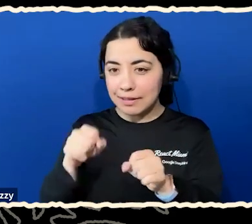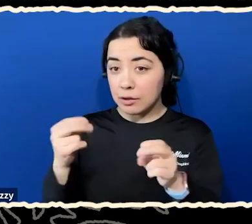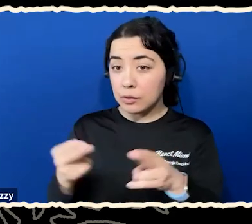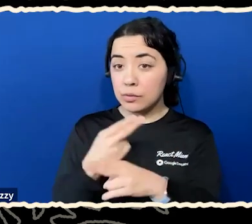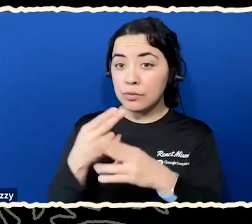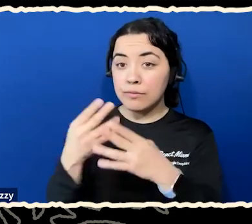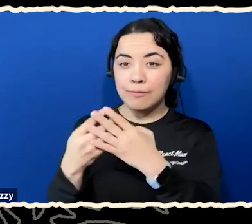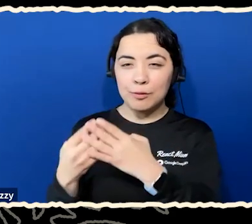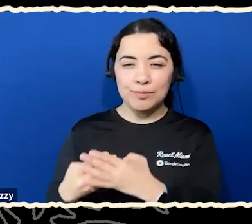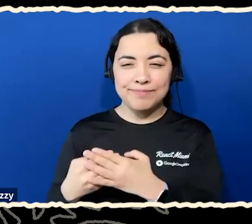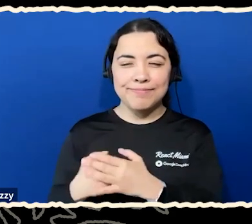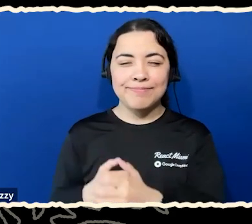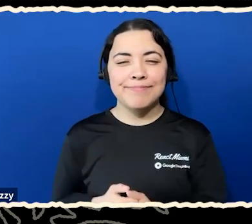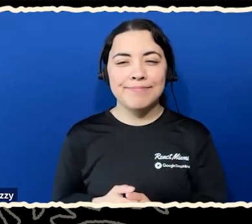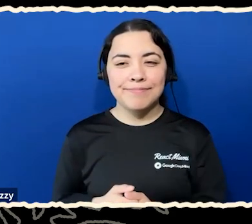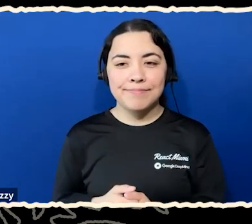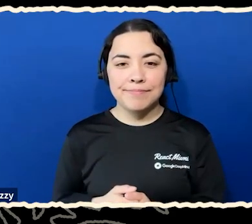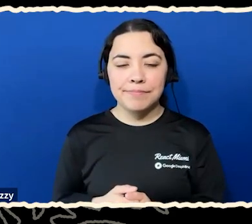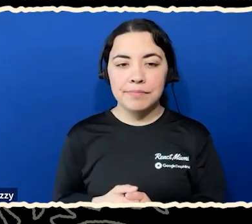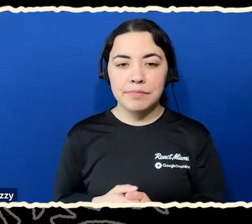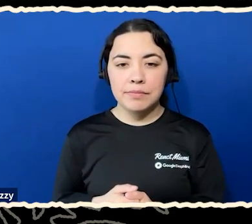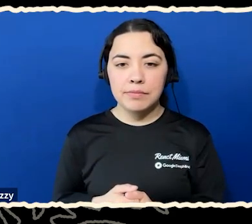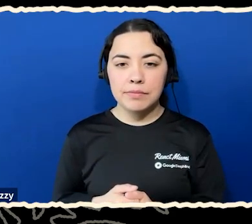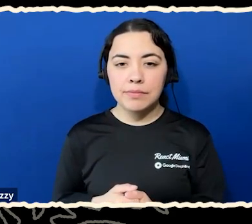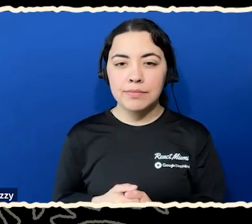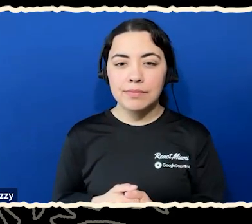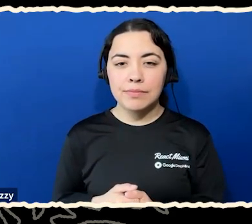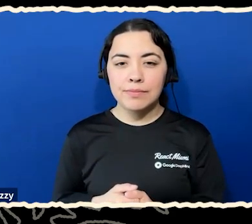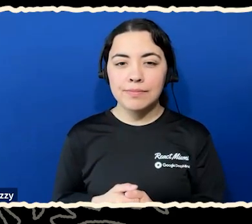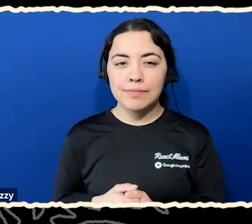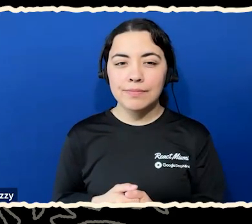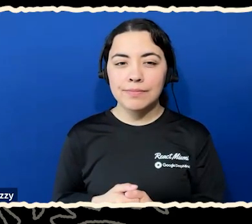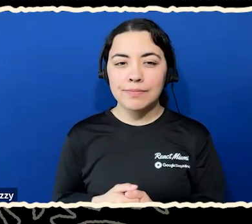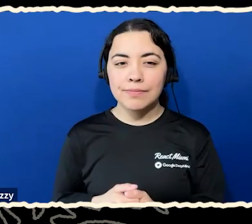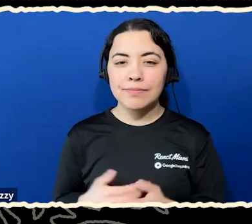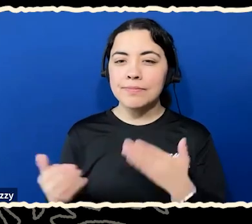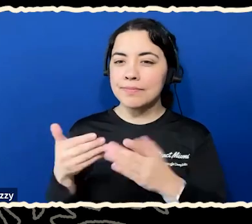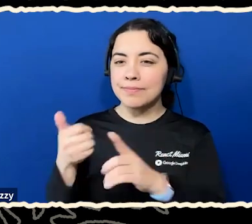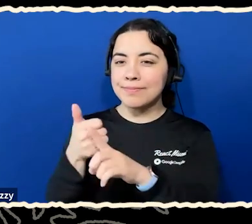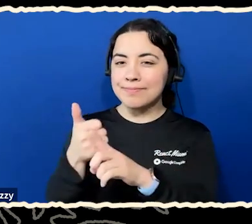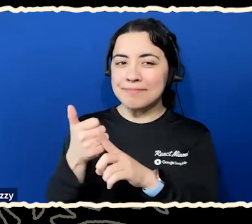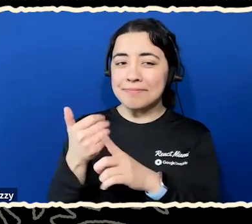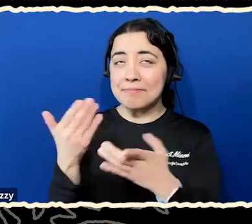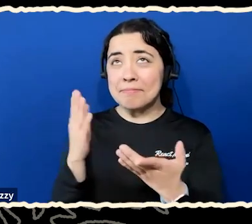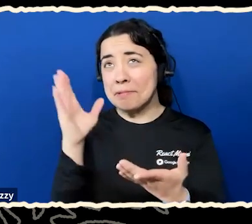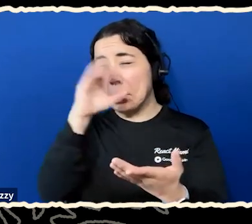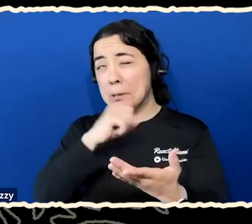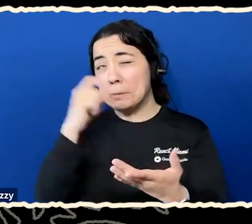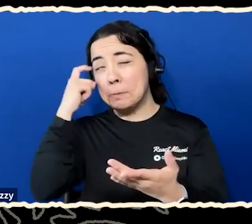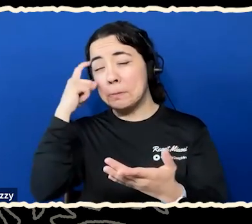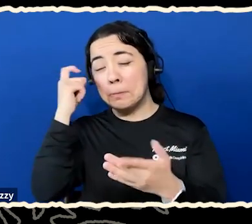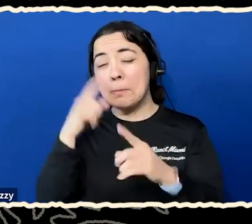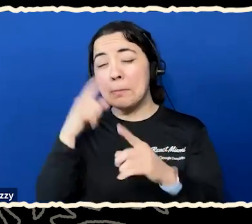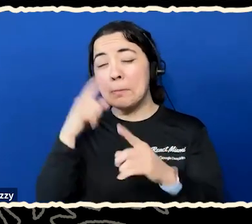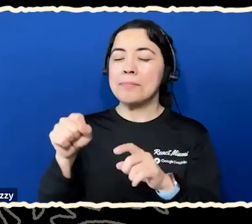So, I mean, you might have guessed it, but there is an action prop here. And to use the correct